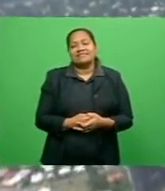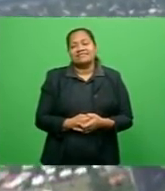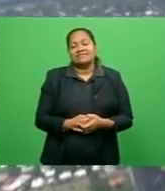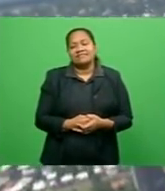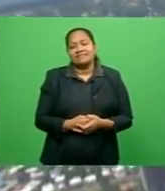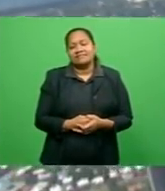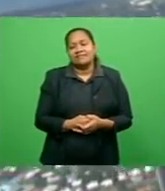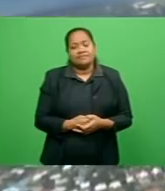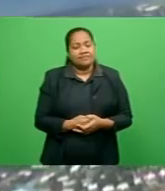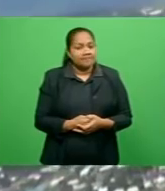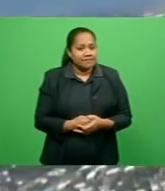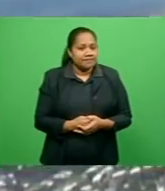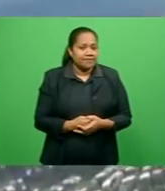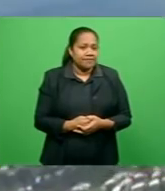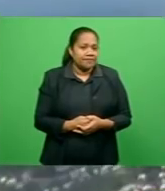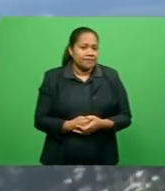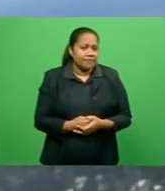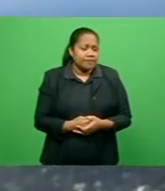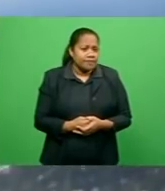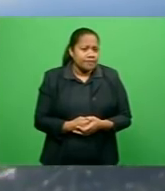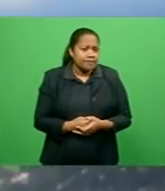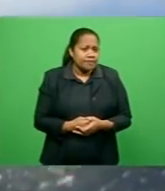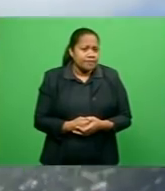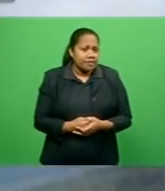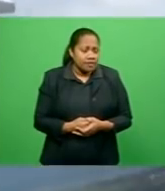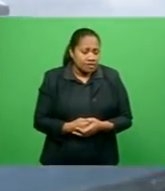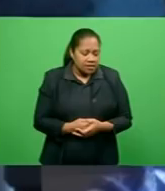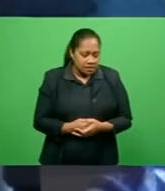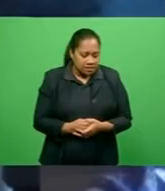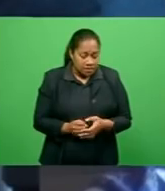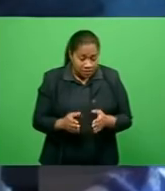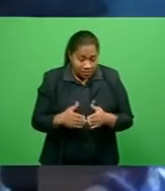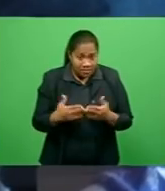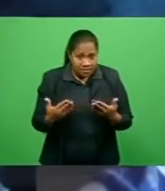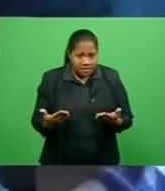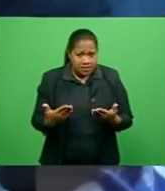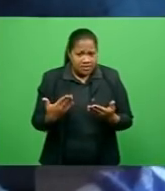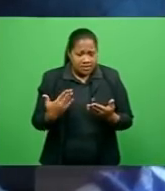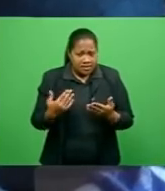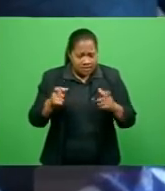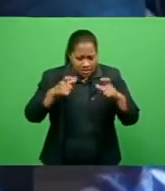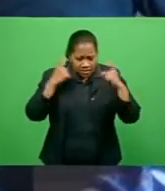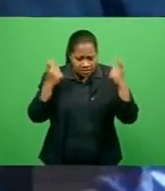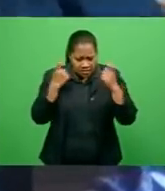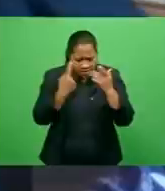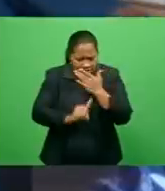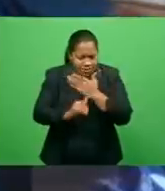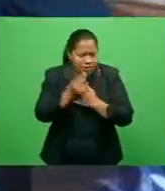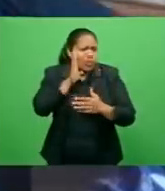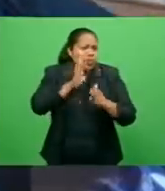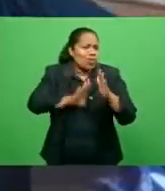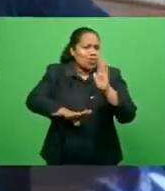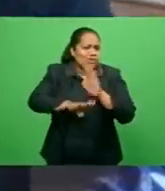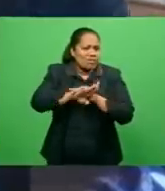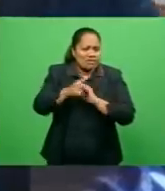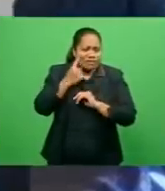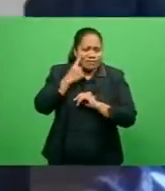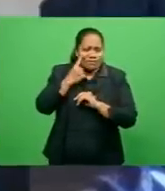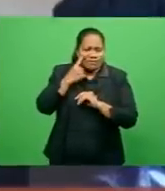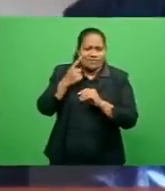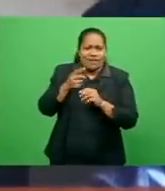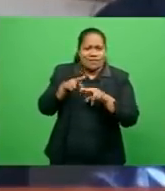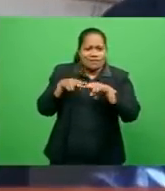We're flying over Albert Park right now, where the main celebrations are being held. It is a wonderful sight with Fiji